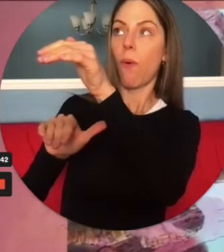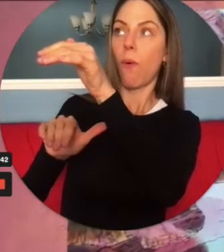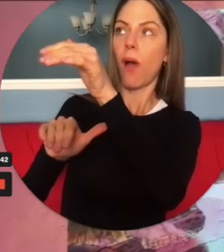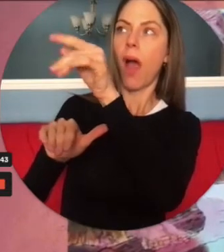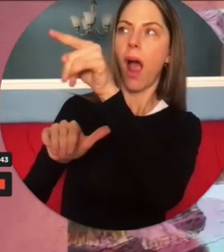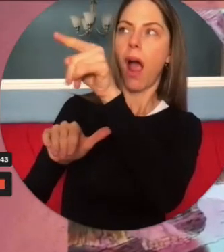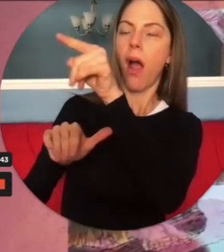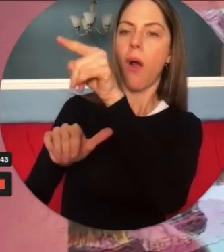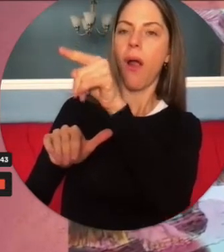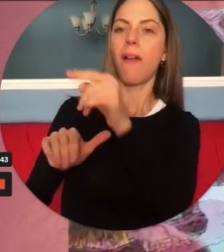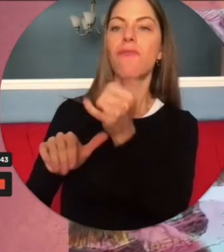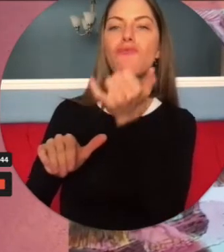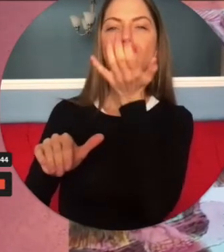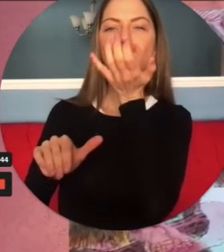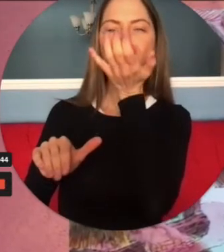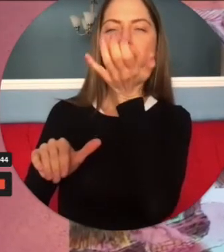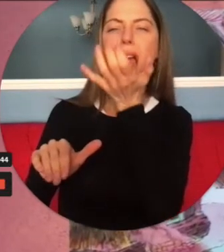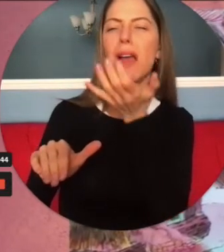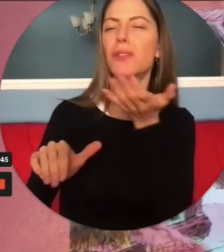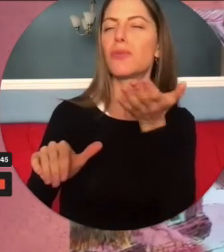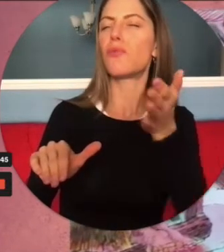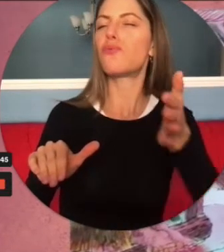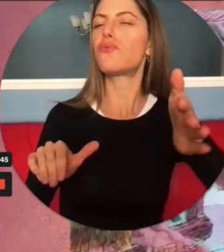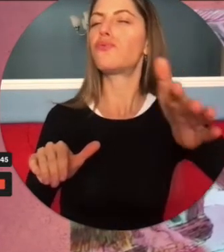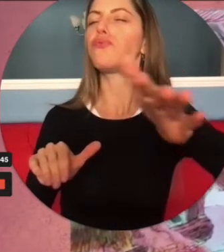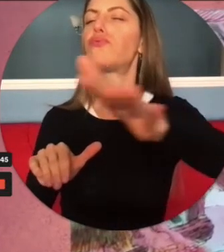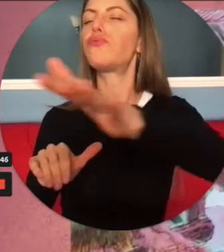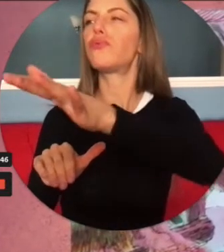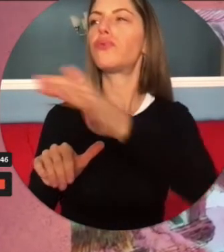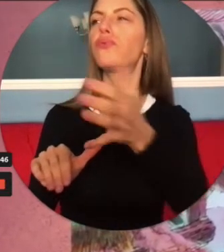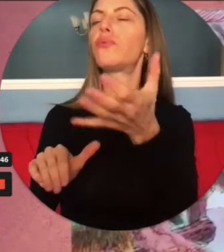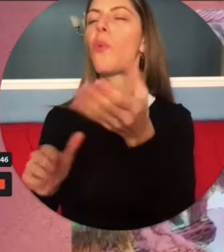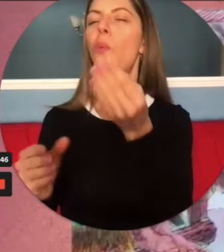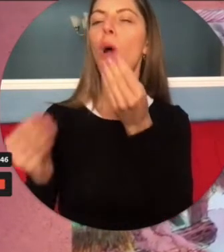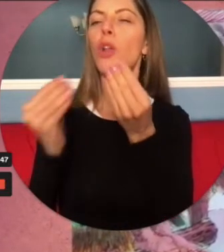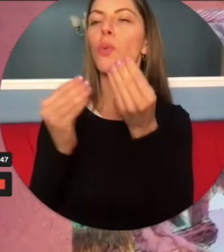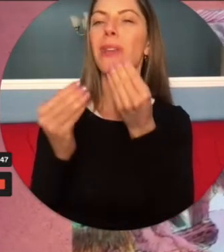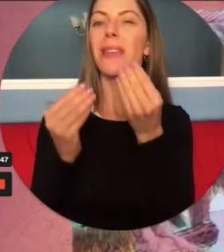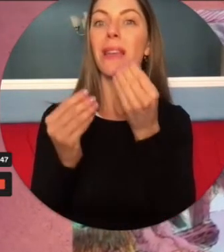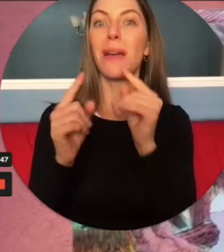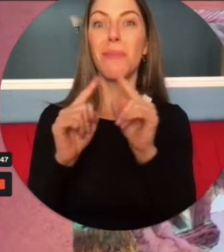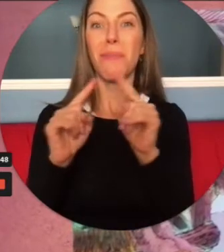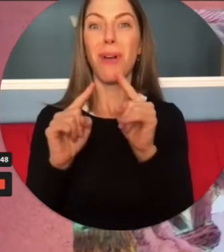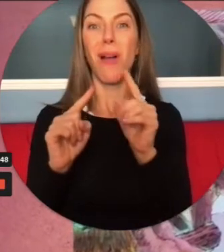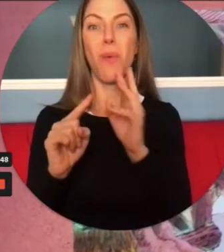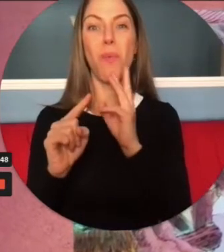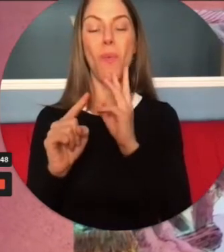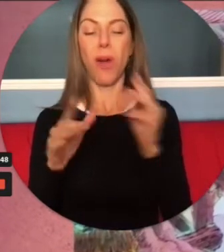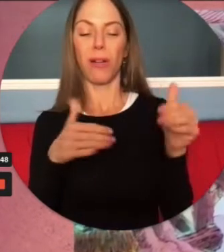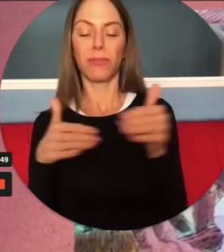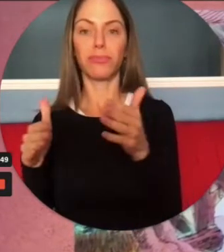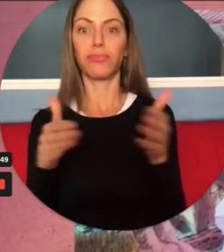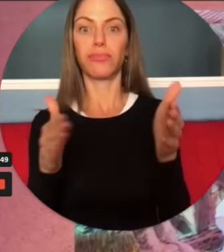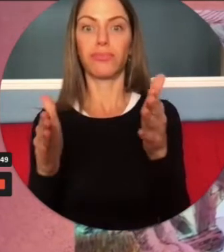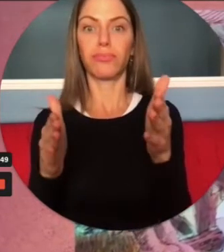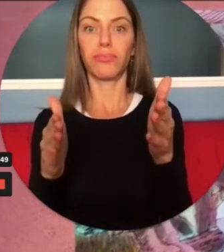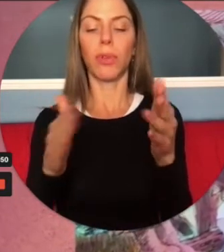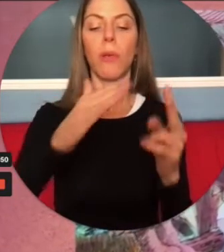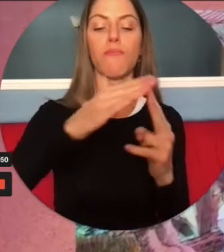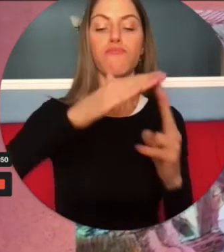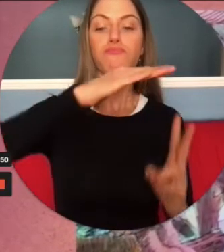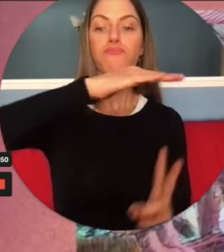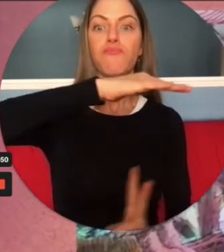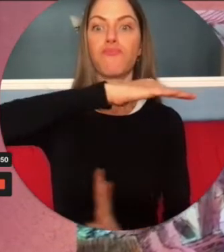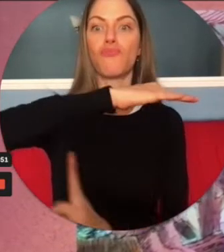there was a bridge over a rushing river and under the bridge lived a troll who was as mean as he